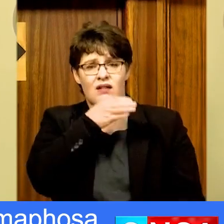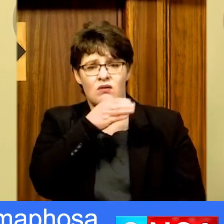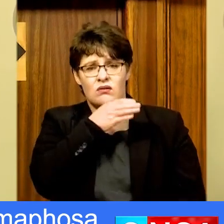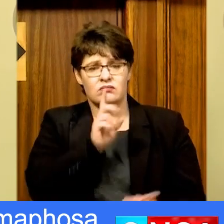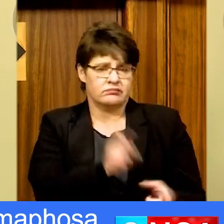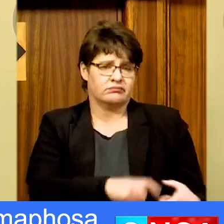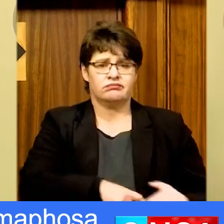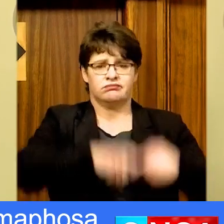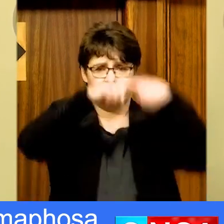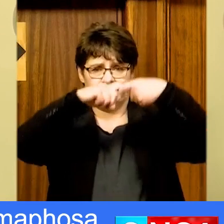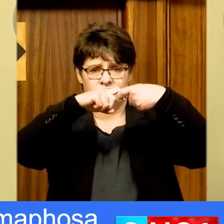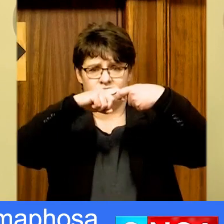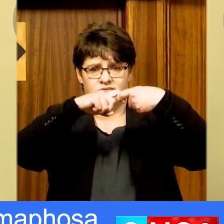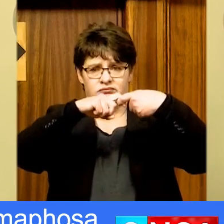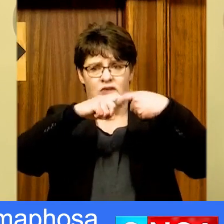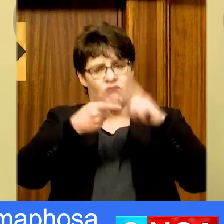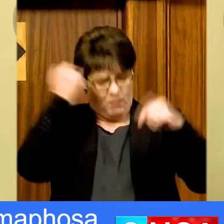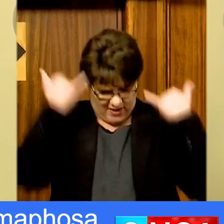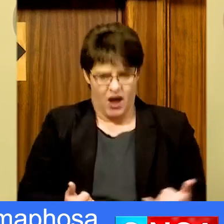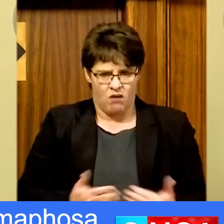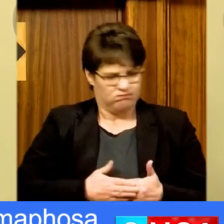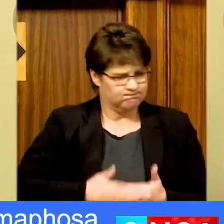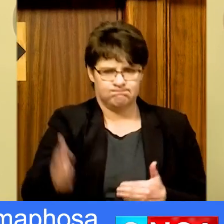be suspended with immediate effect.